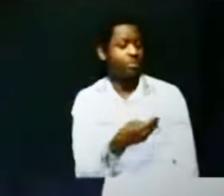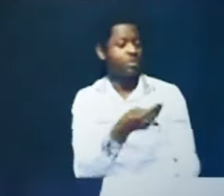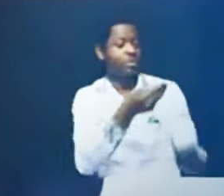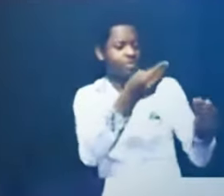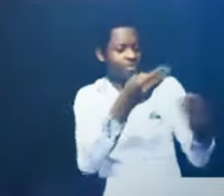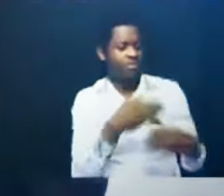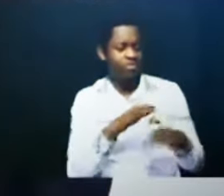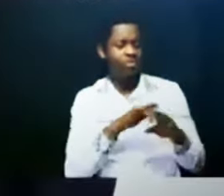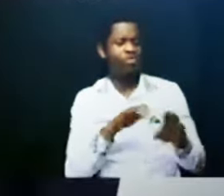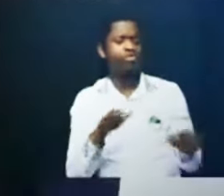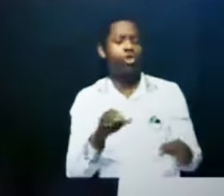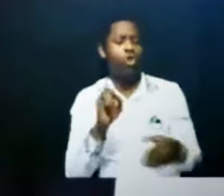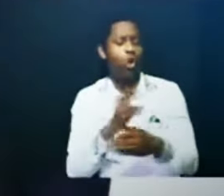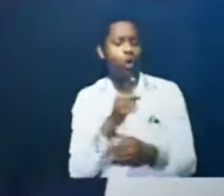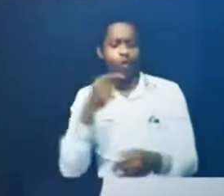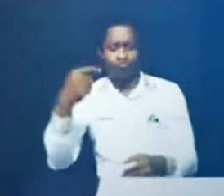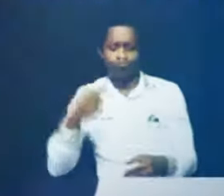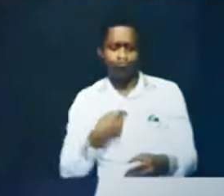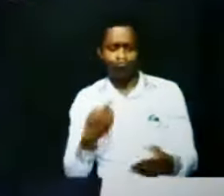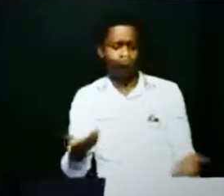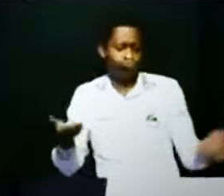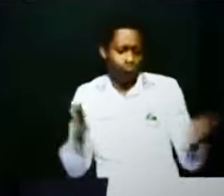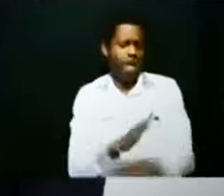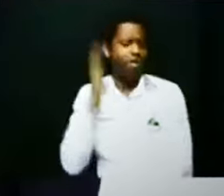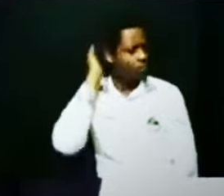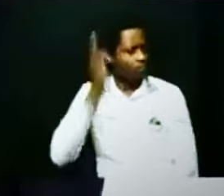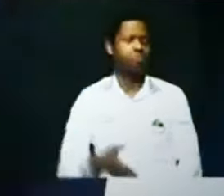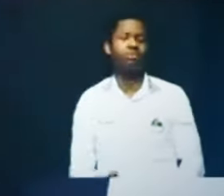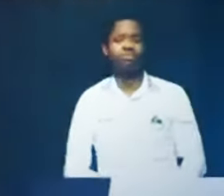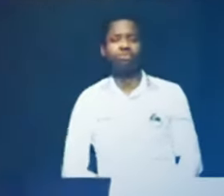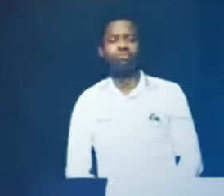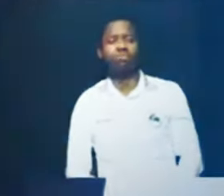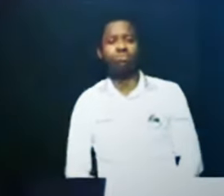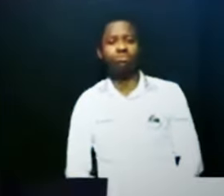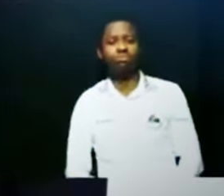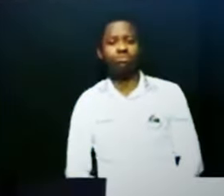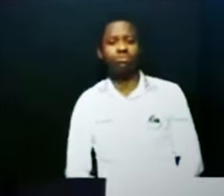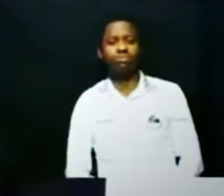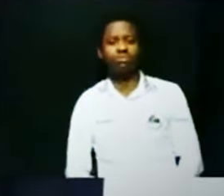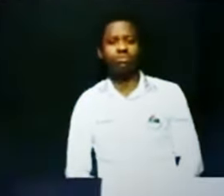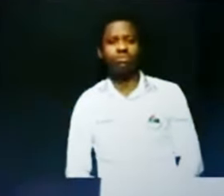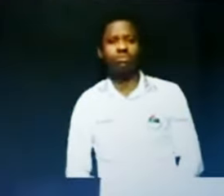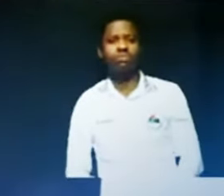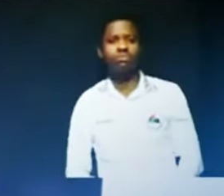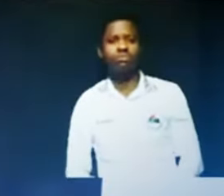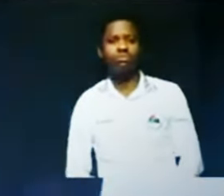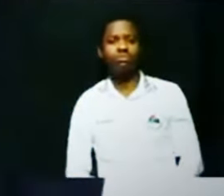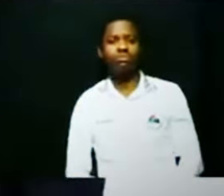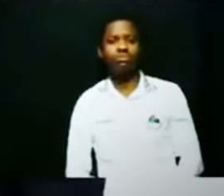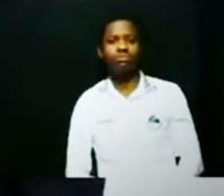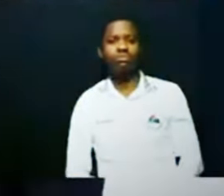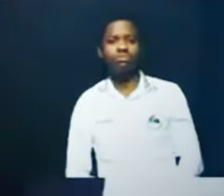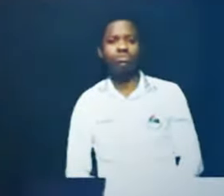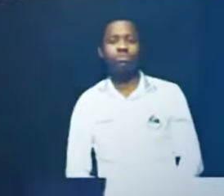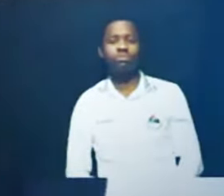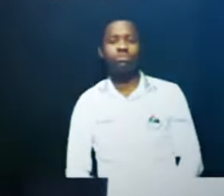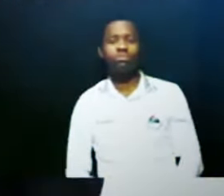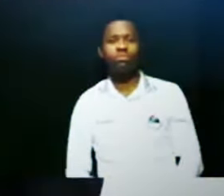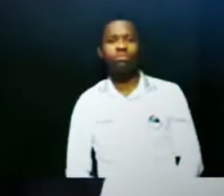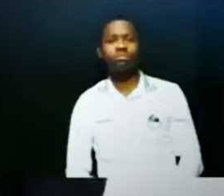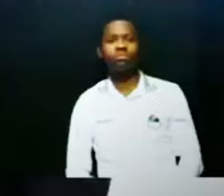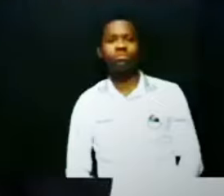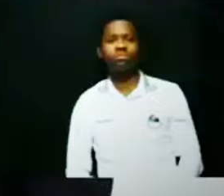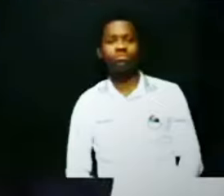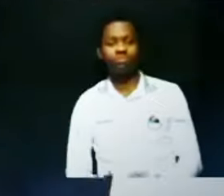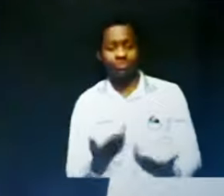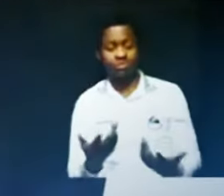die." Now, Rahel, who knows, on woman Jacob, no? Ochi, ninu yamba no hon kura. Na okanchire Jacob say, "Mame